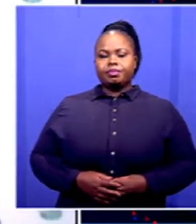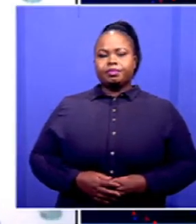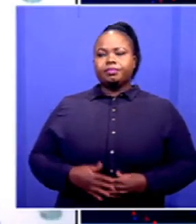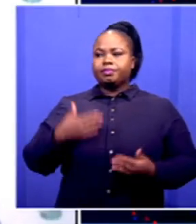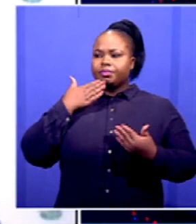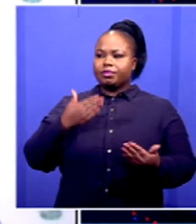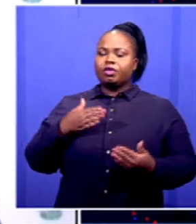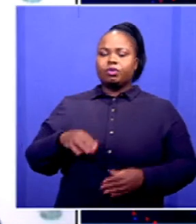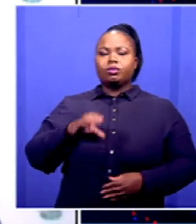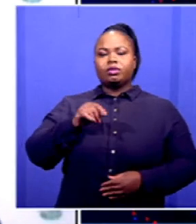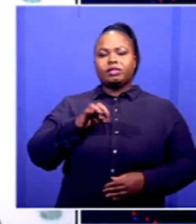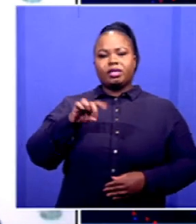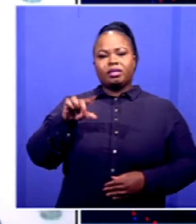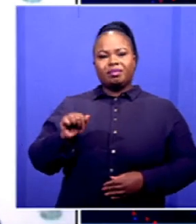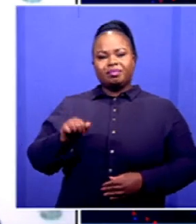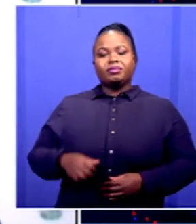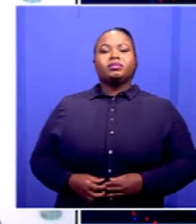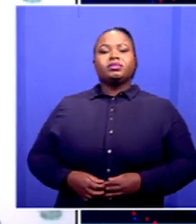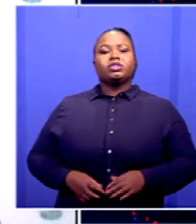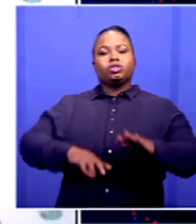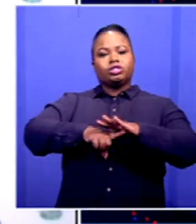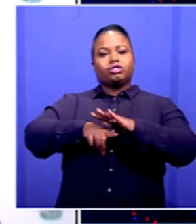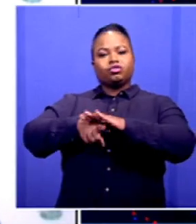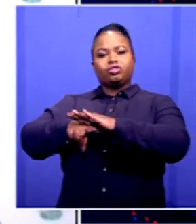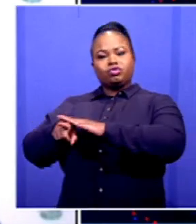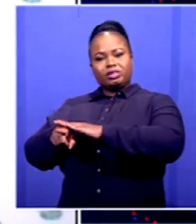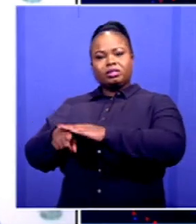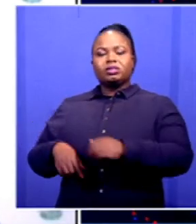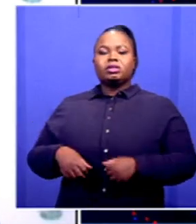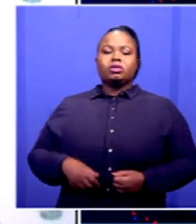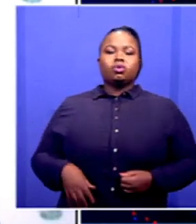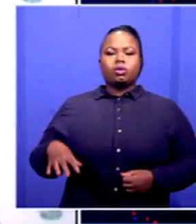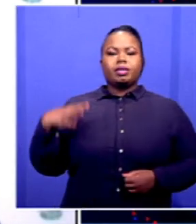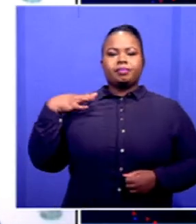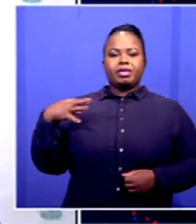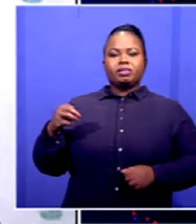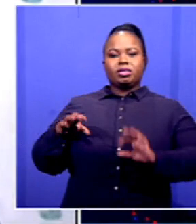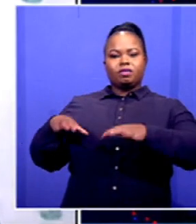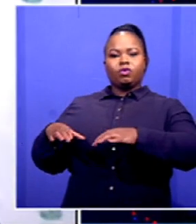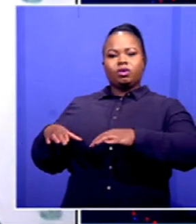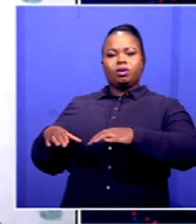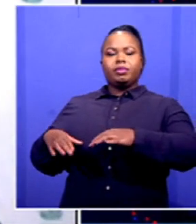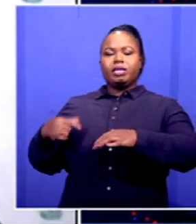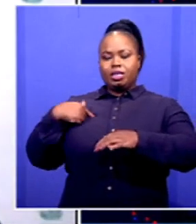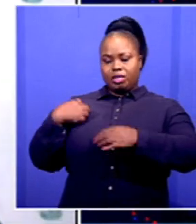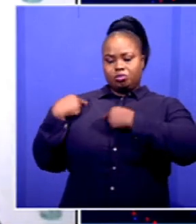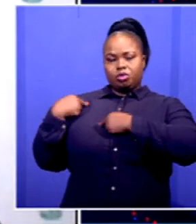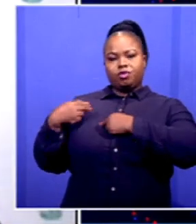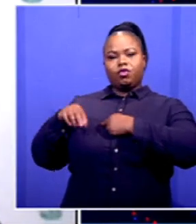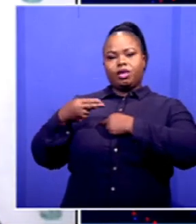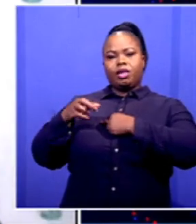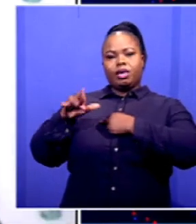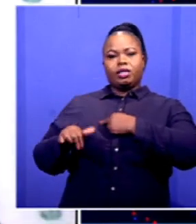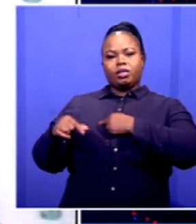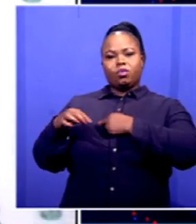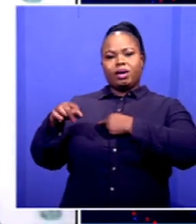Thank you, Griselda. A number of districts have got ministerial champions. I'm a champion of Harry Gwala, but over and above that,